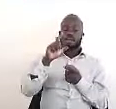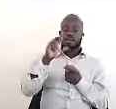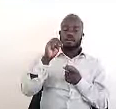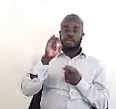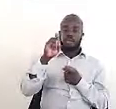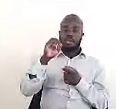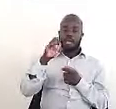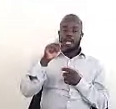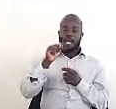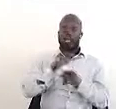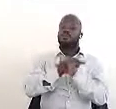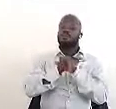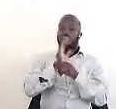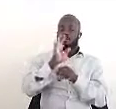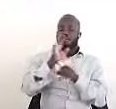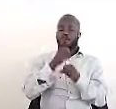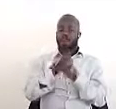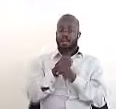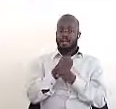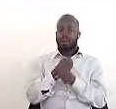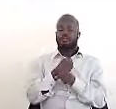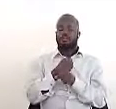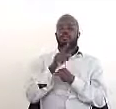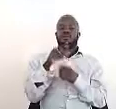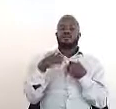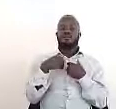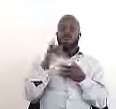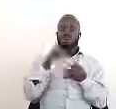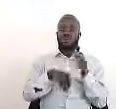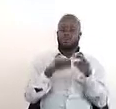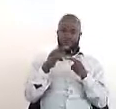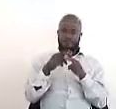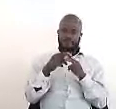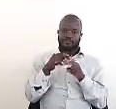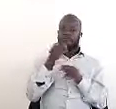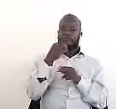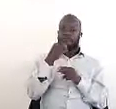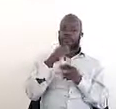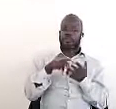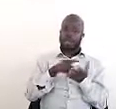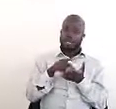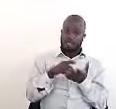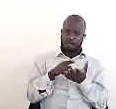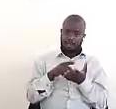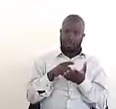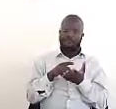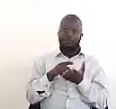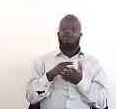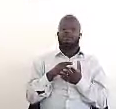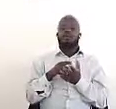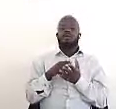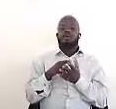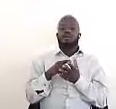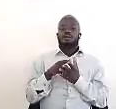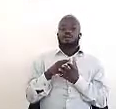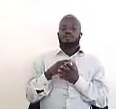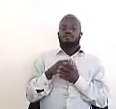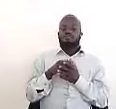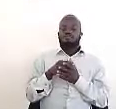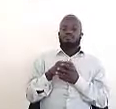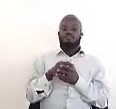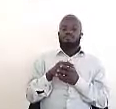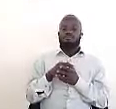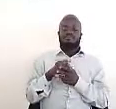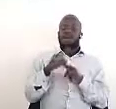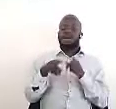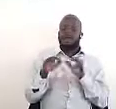Salmonella and your immune system works, you probably have what's known as food poisoning, right? A Salmonella reaction for